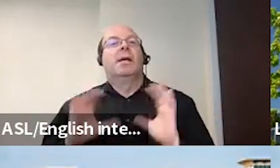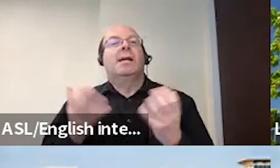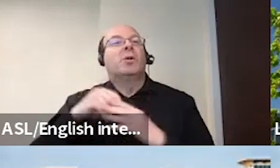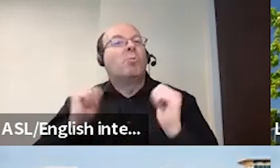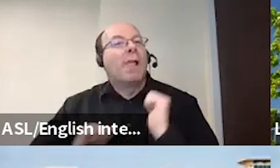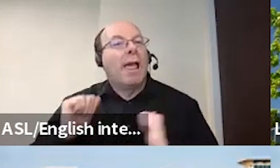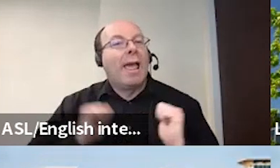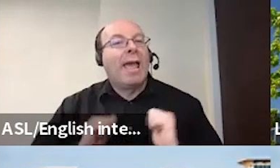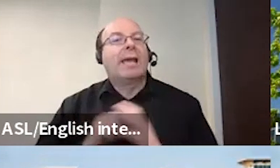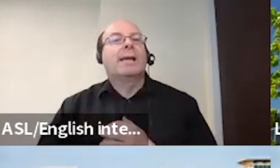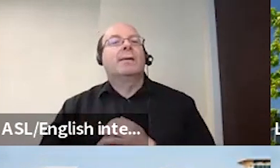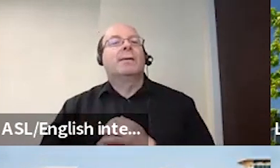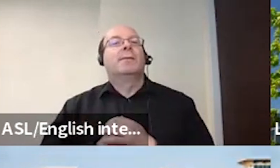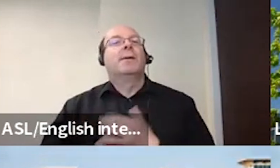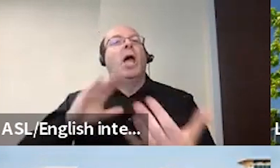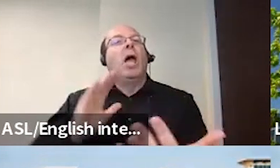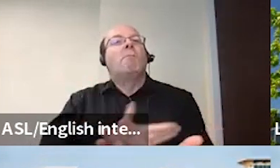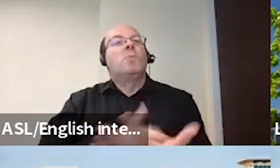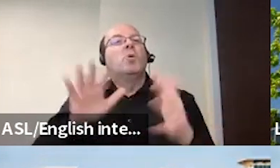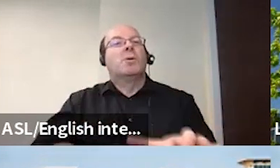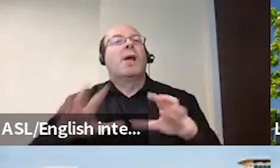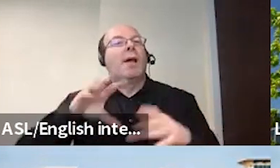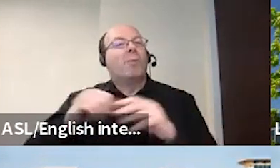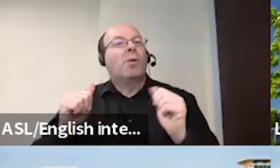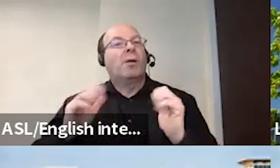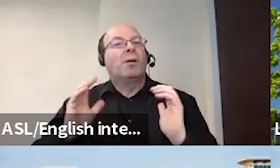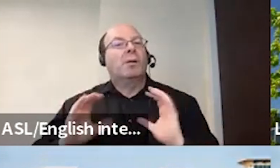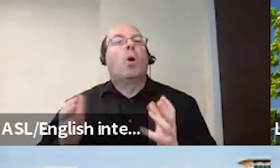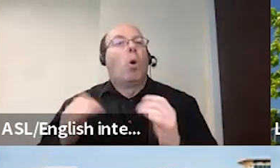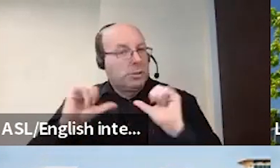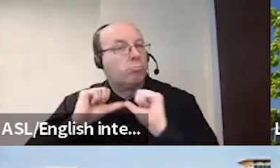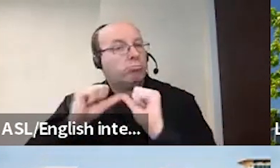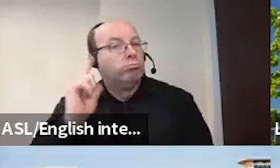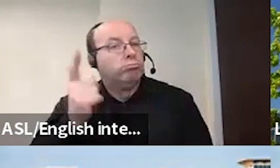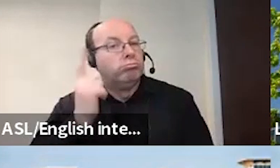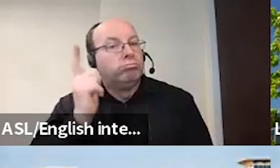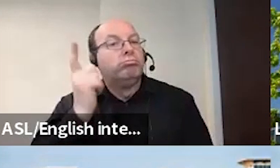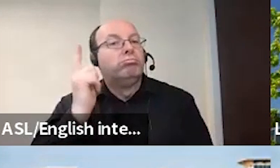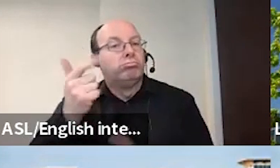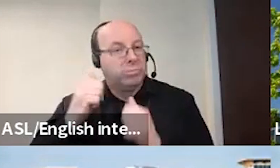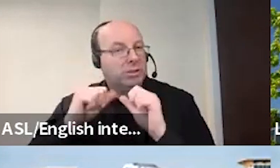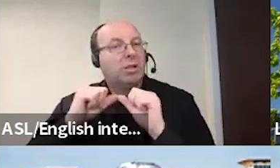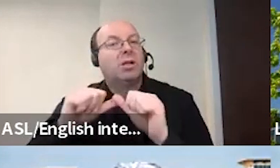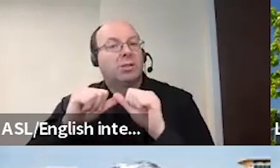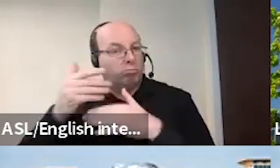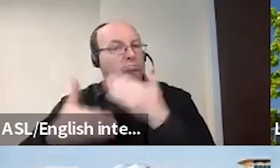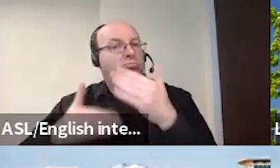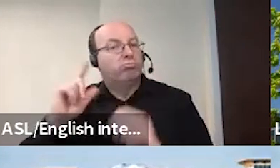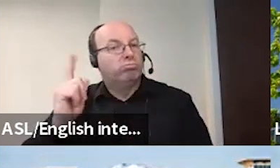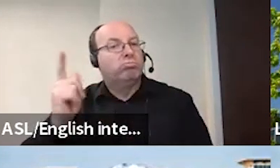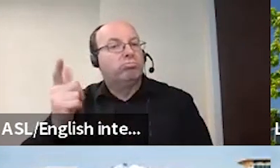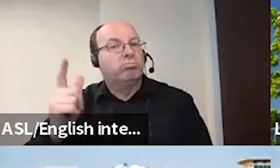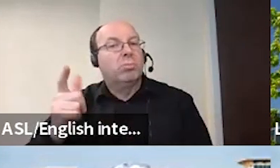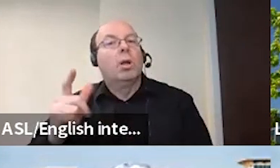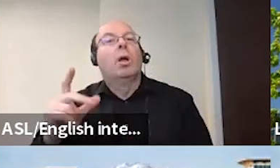or music performance that's part of a class, those events will continue to be done, but we'll be asking people to make sure that